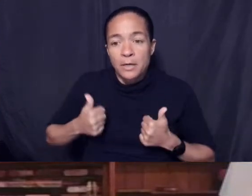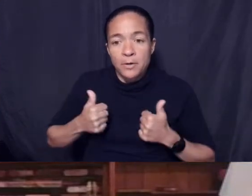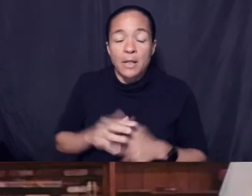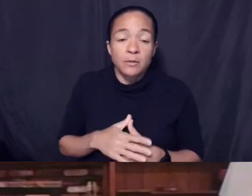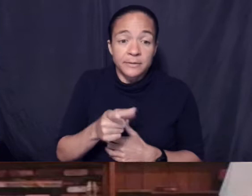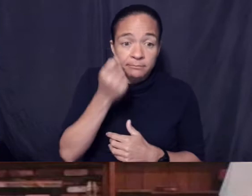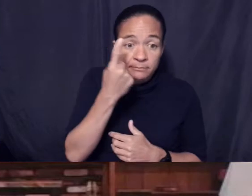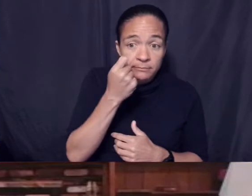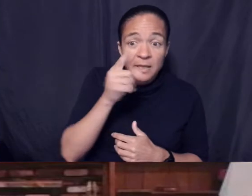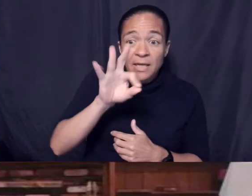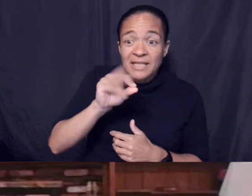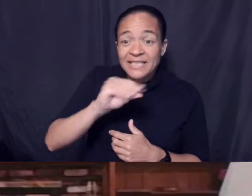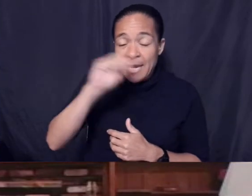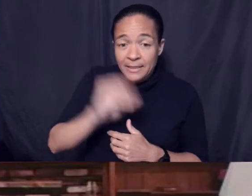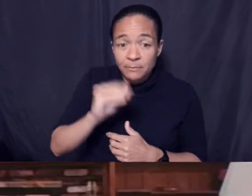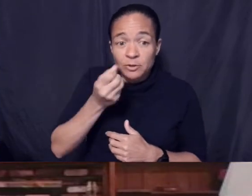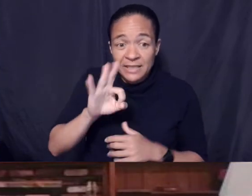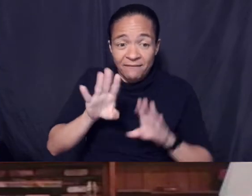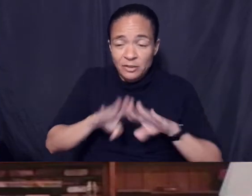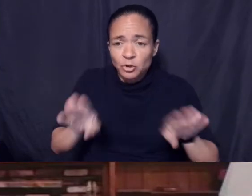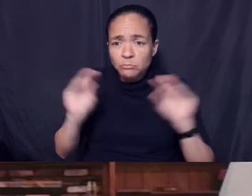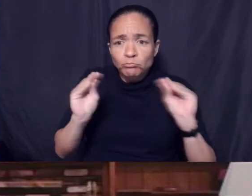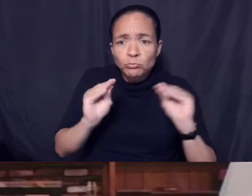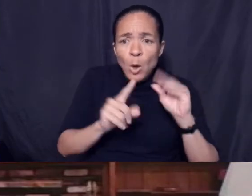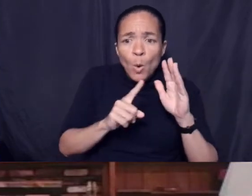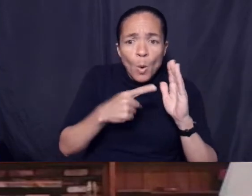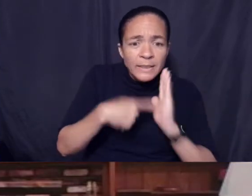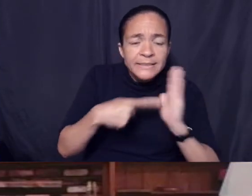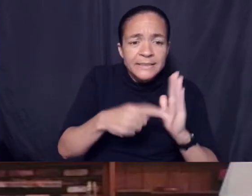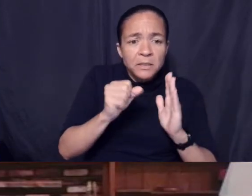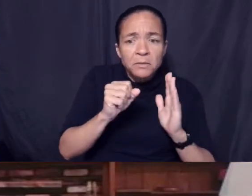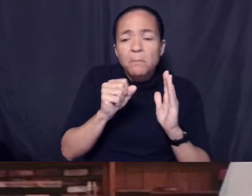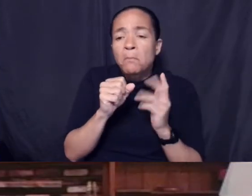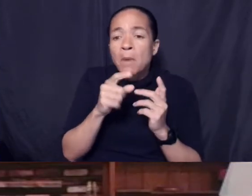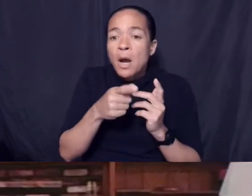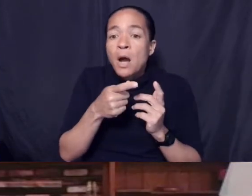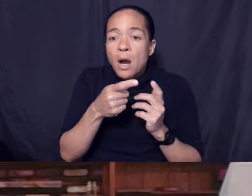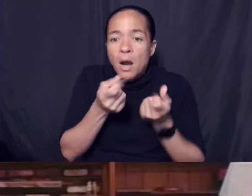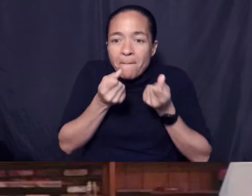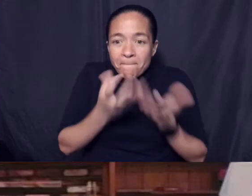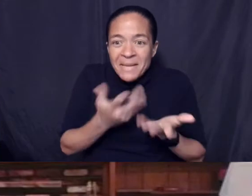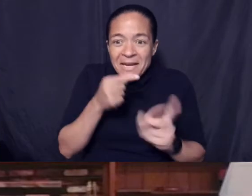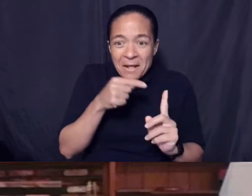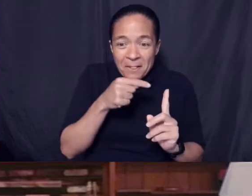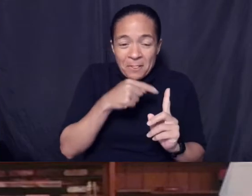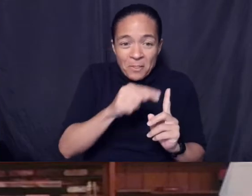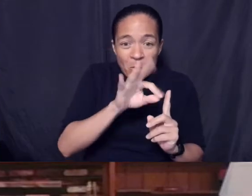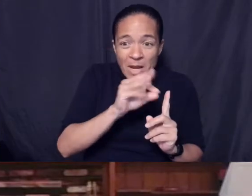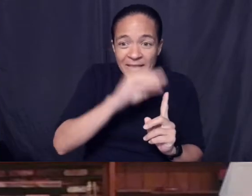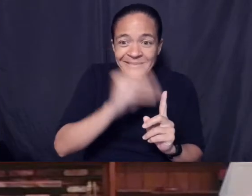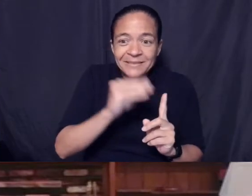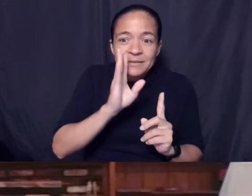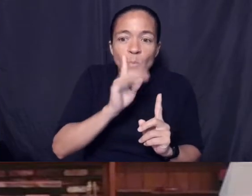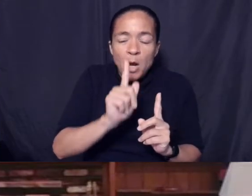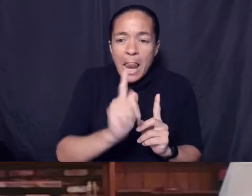from the 90% of children who have few symptoms or are asymptomatic, many of them will go on and develop symptoms later in the first few